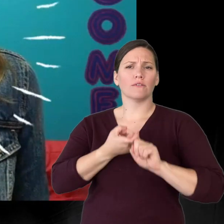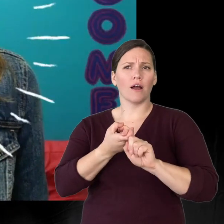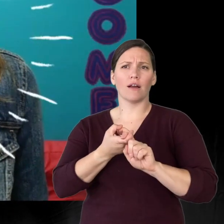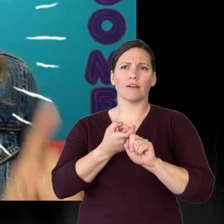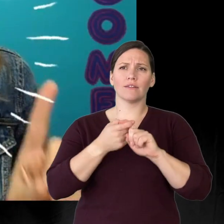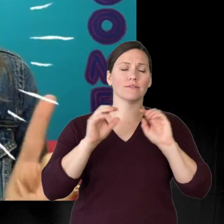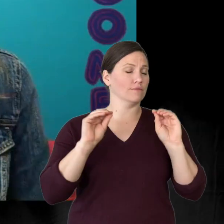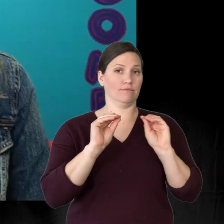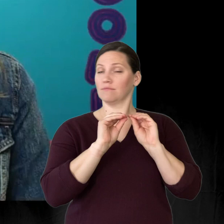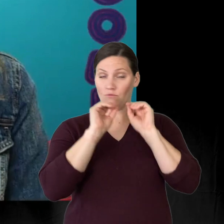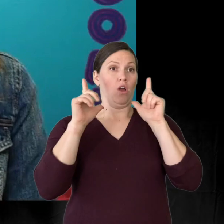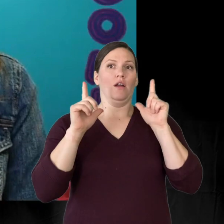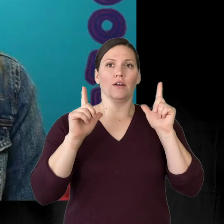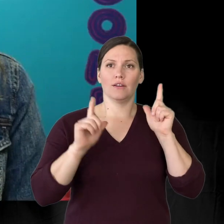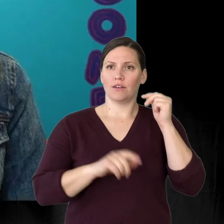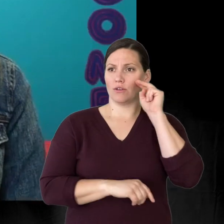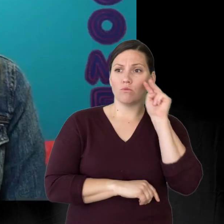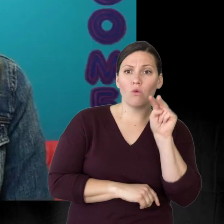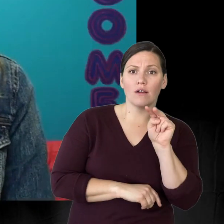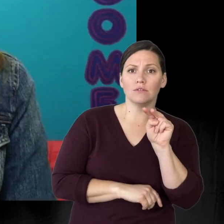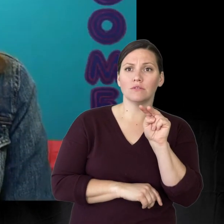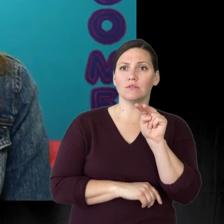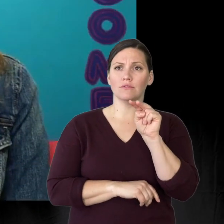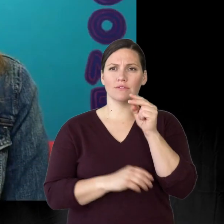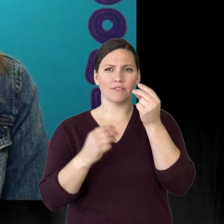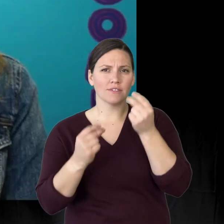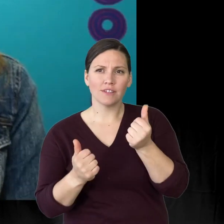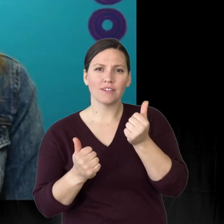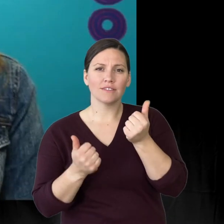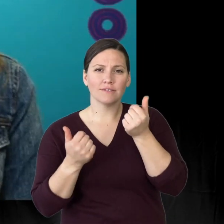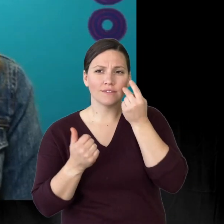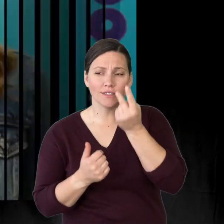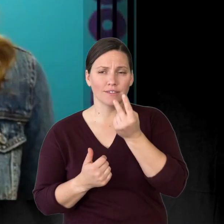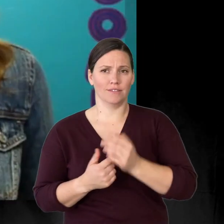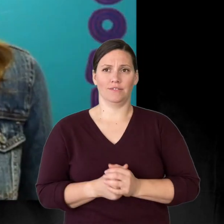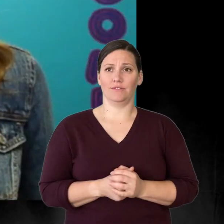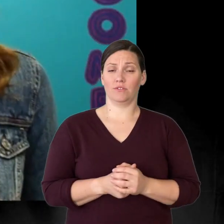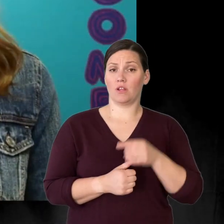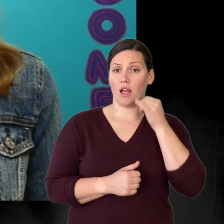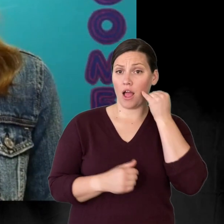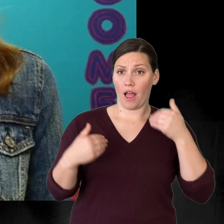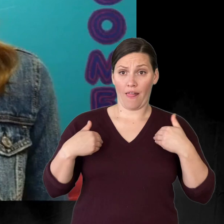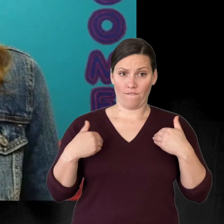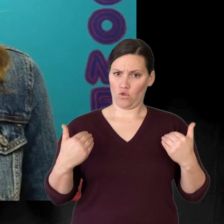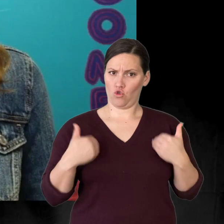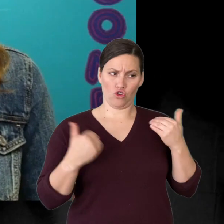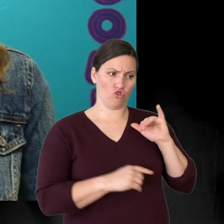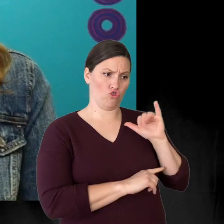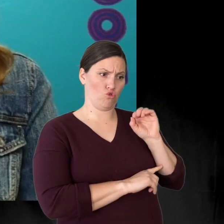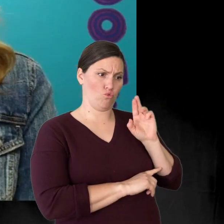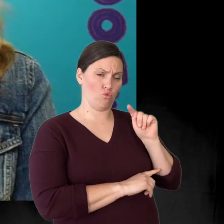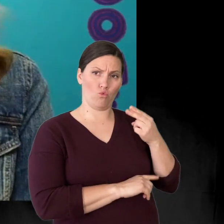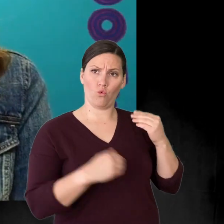little surprise for us. Be sure to watch right away on Ash Wednesday to see what that is. If you are in junior youth or